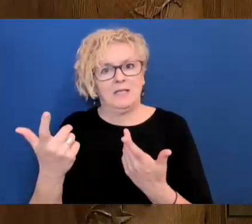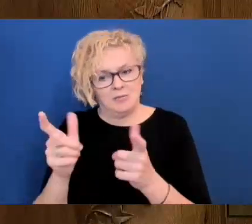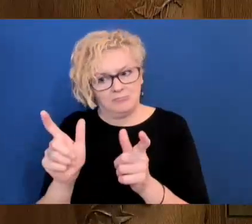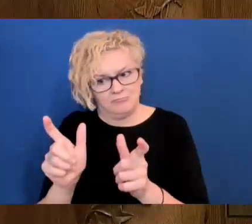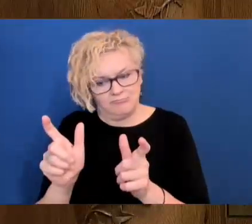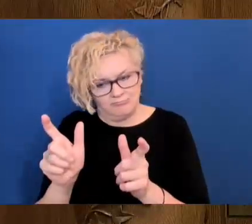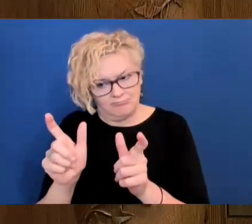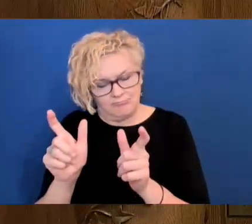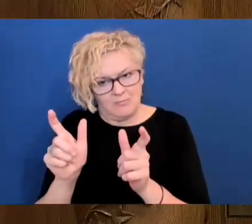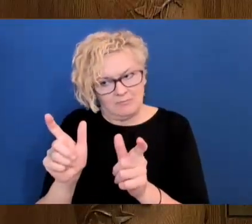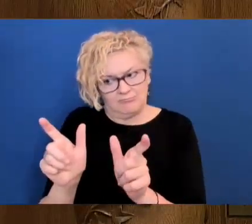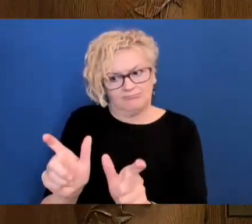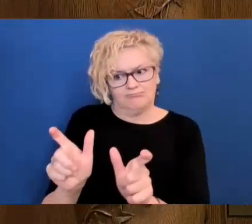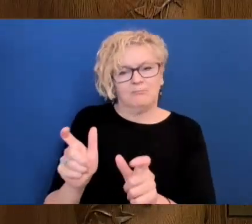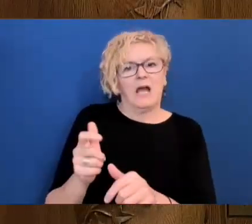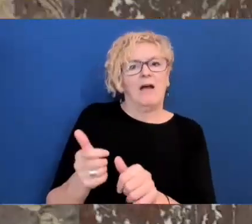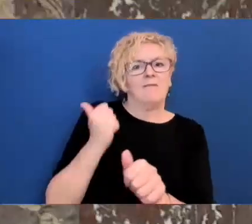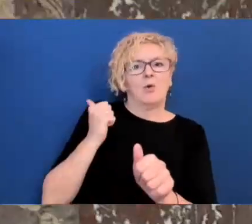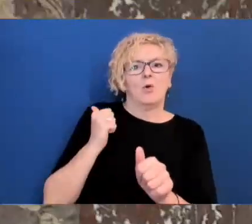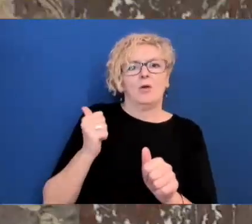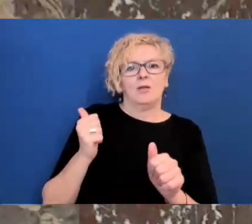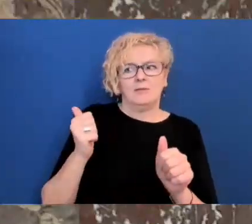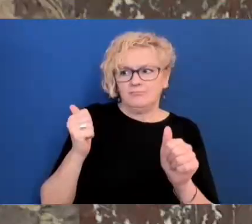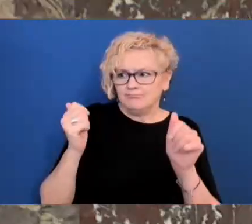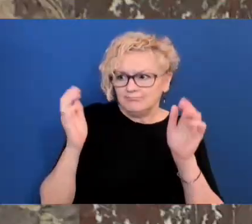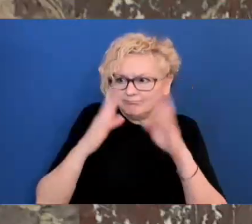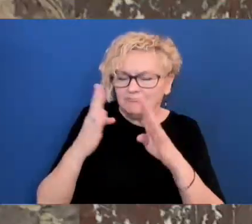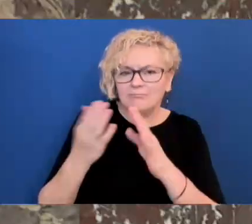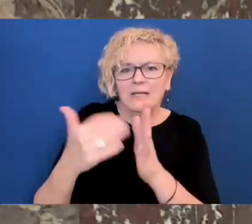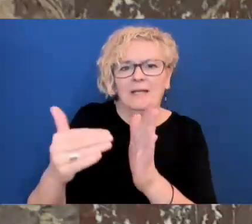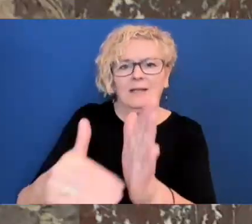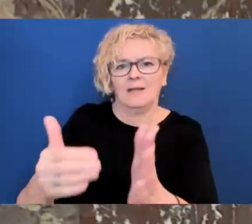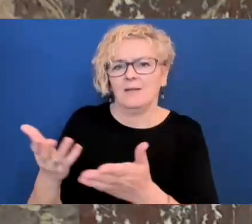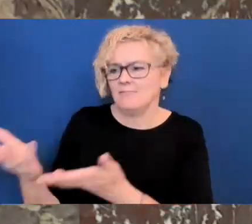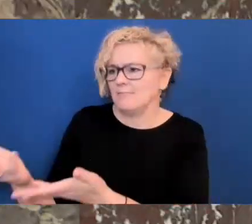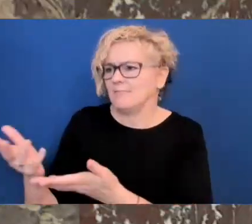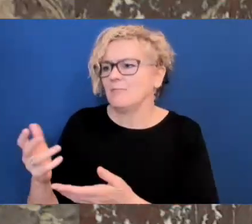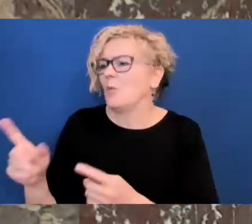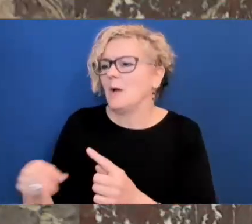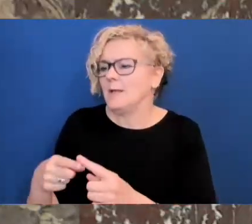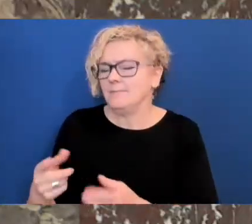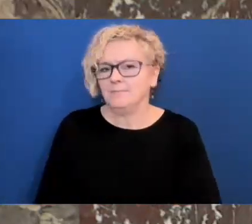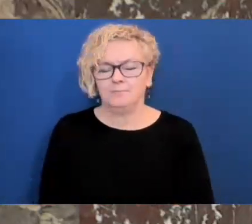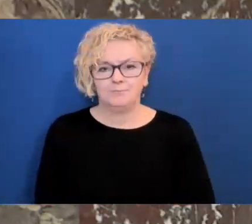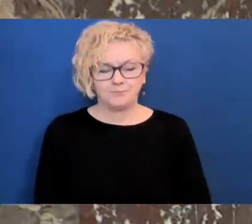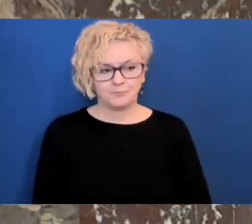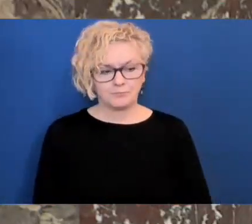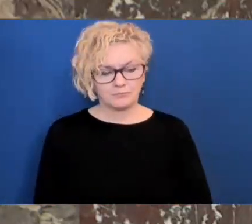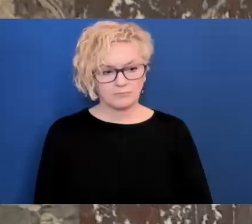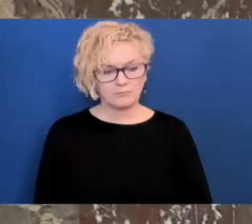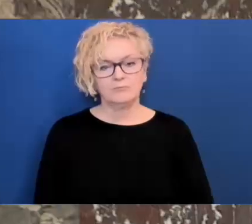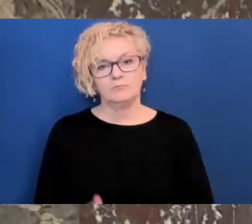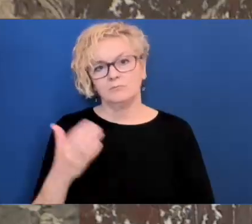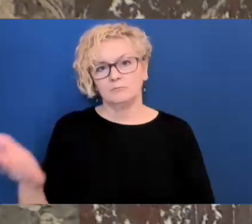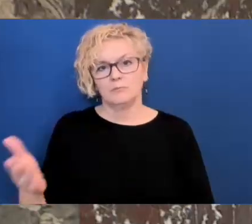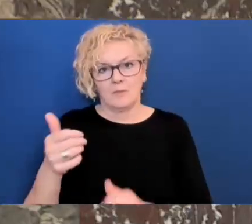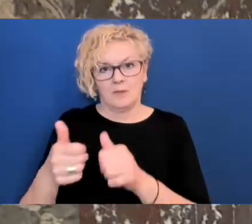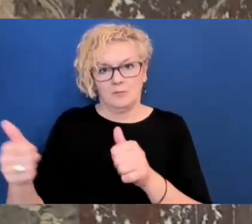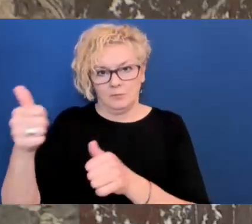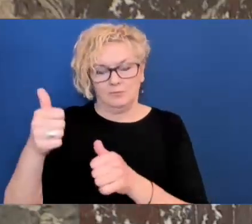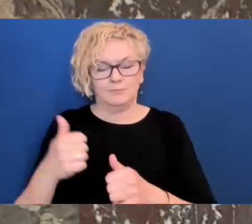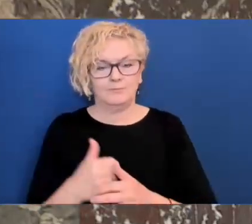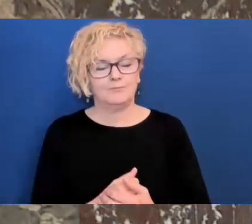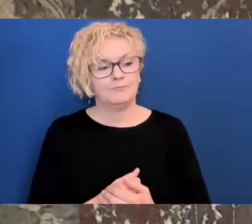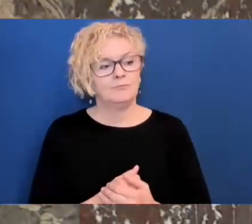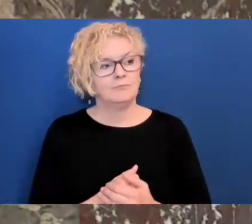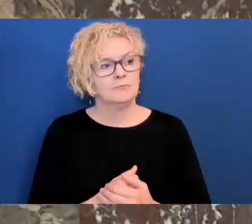Premier? Thank you, Honorable Speaker. In relation to the horrific mass murder that took place over the